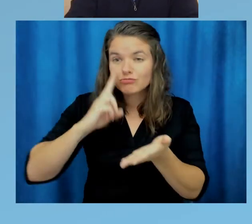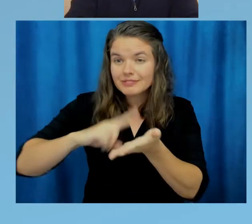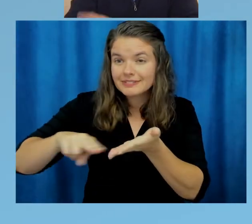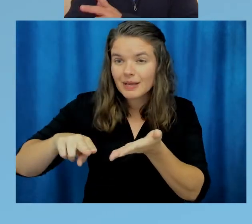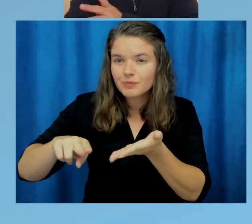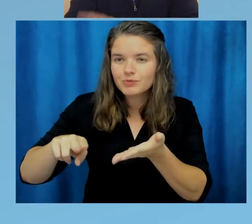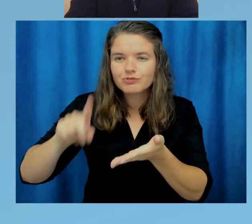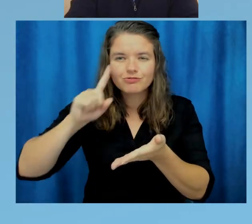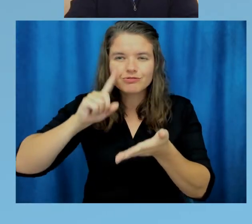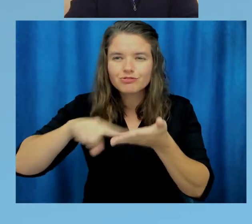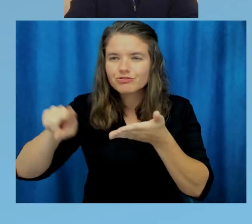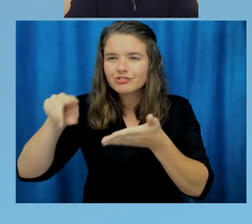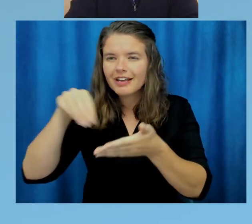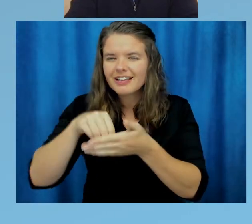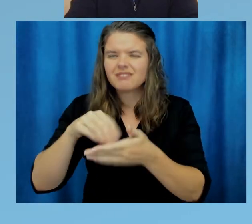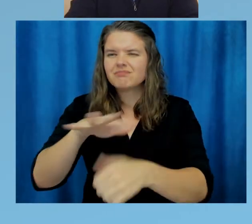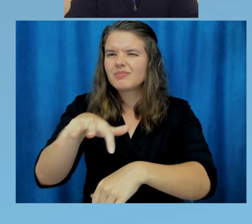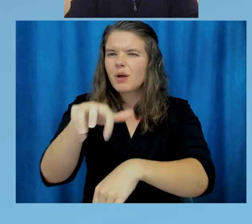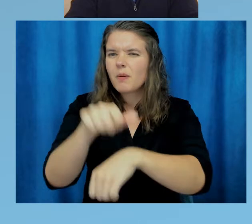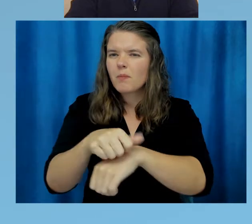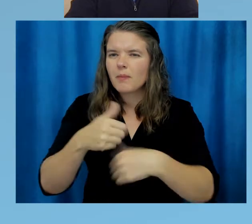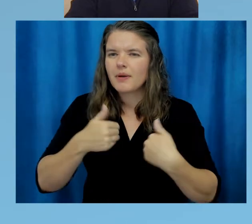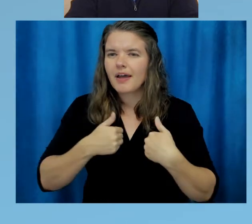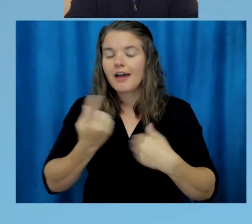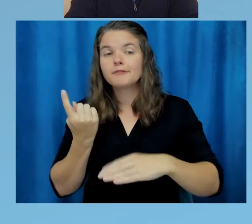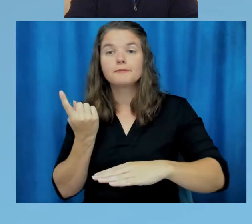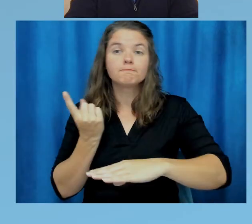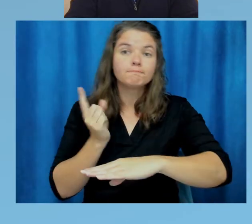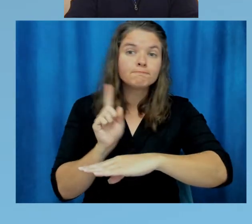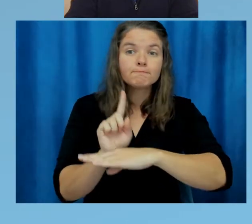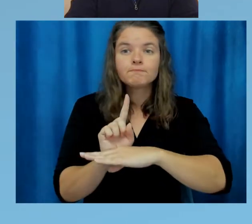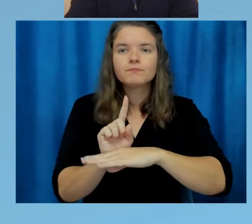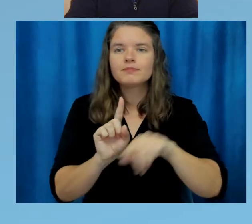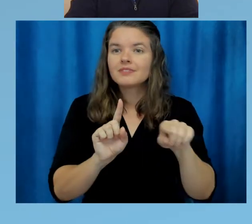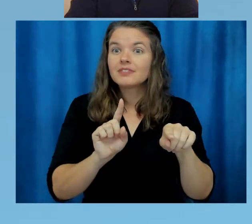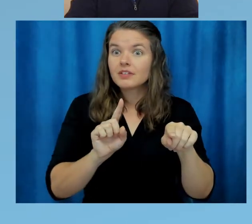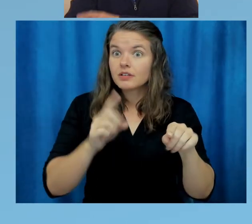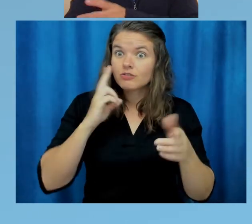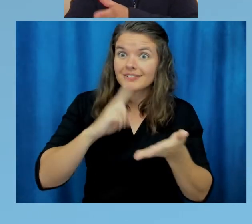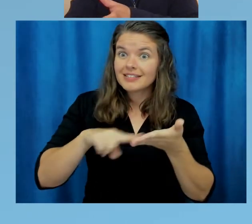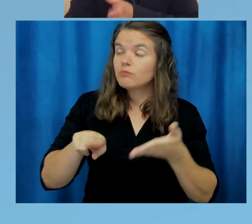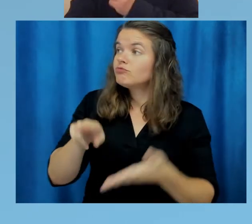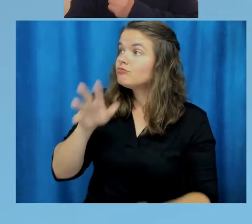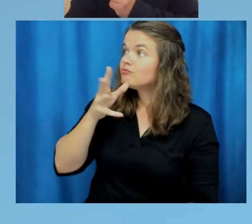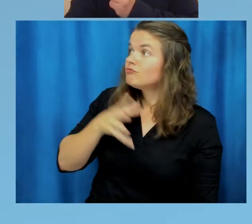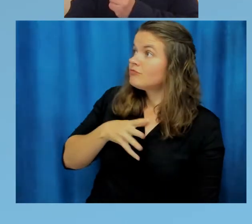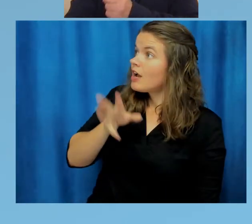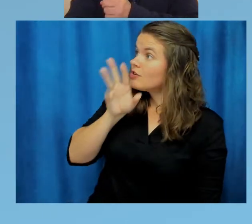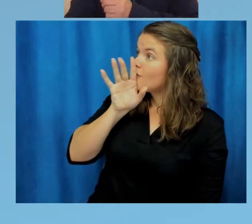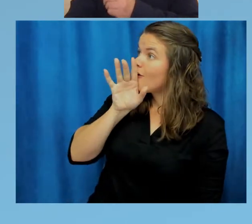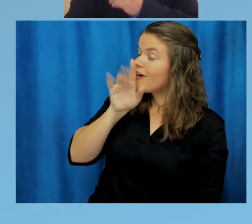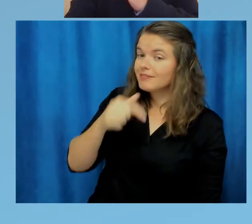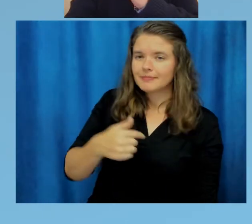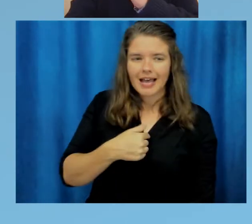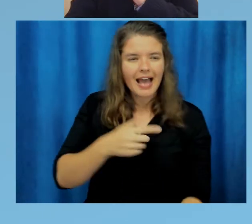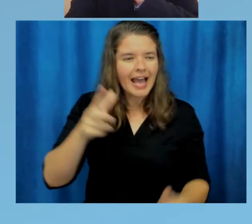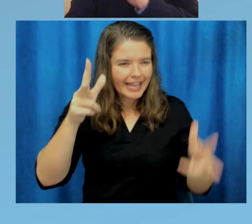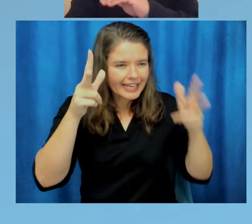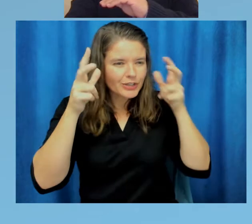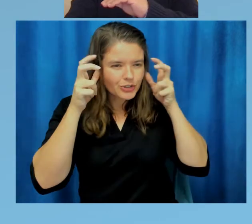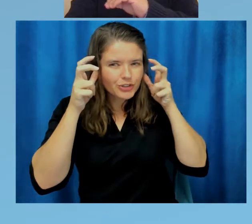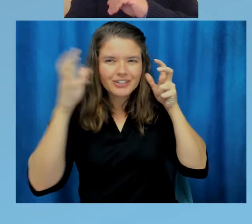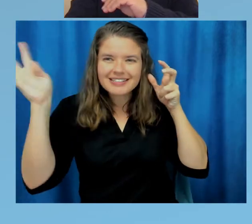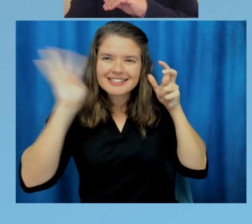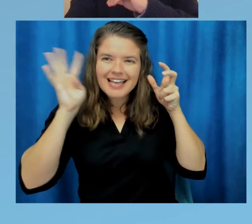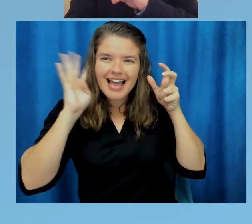check in with the receptionist for an appointment that I had, and as she was talking to me, I could